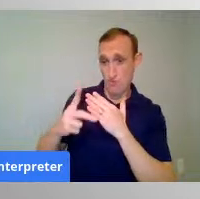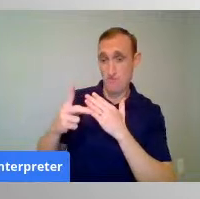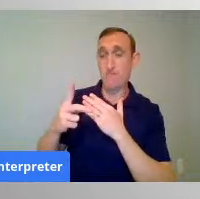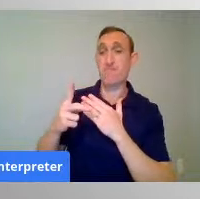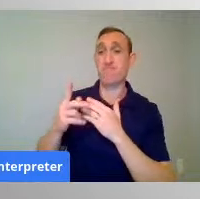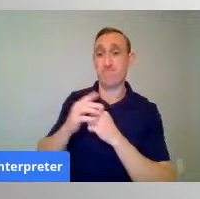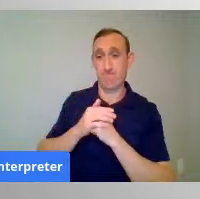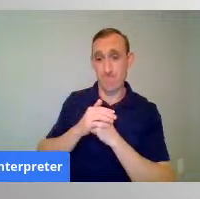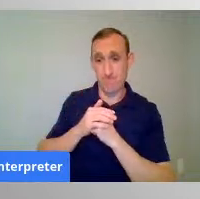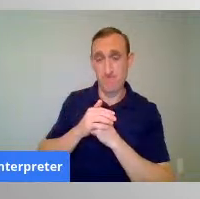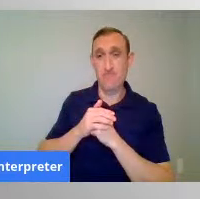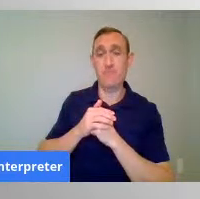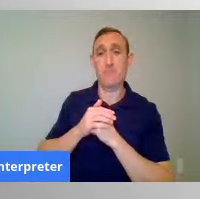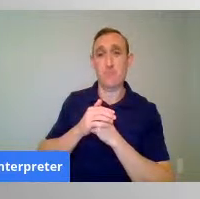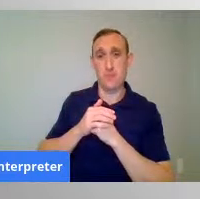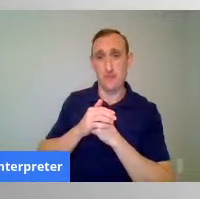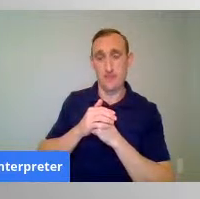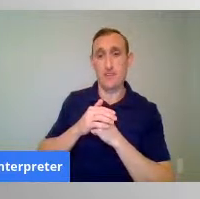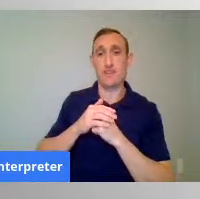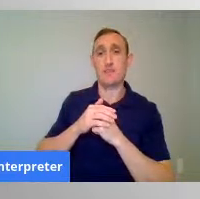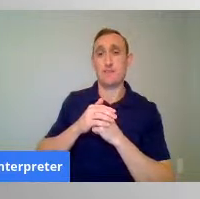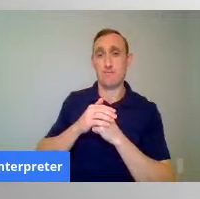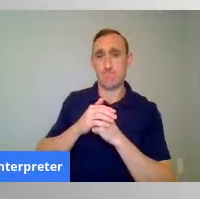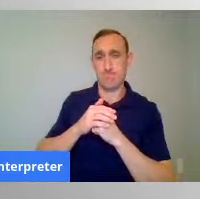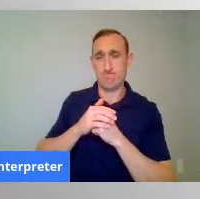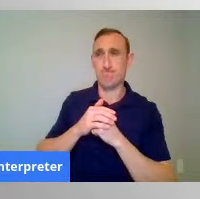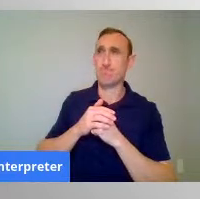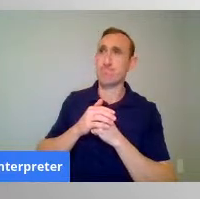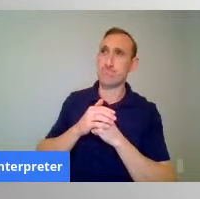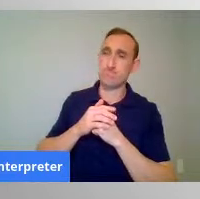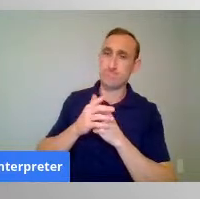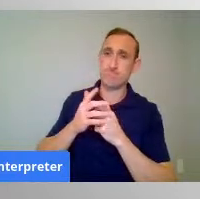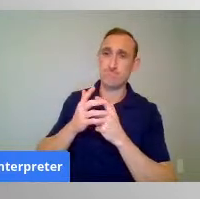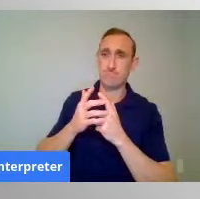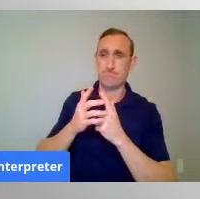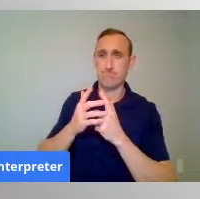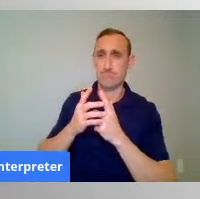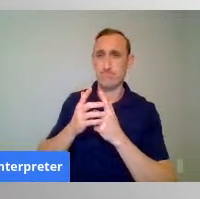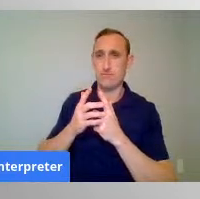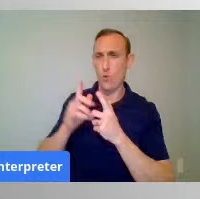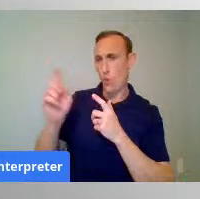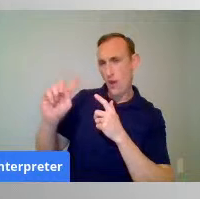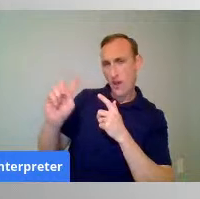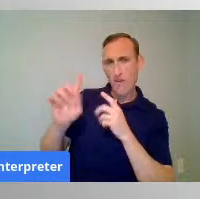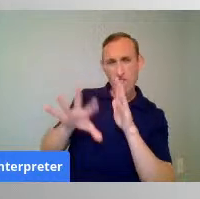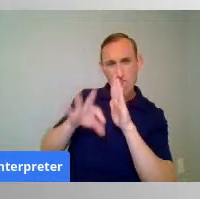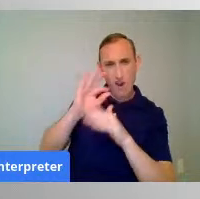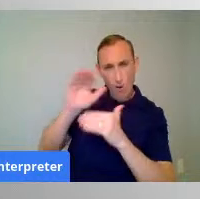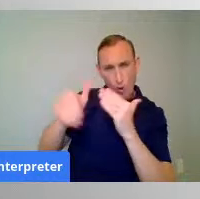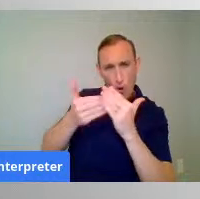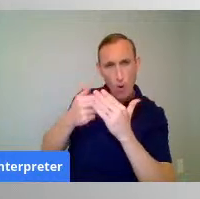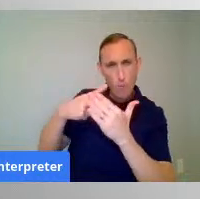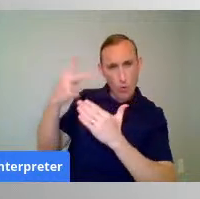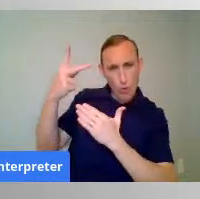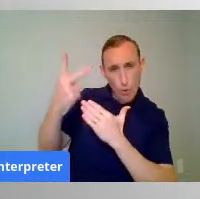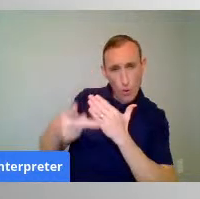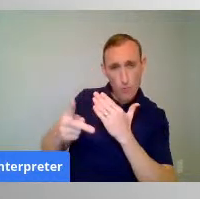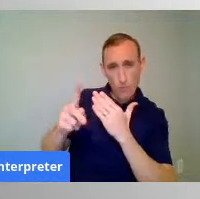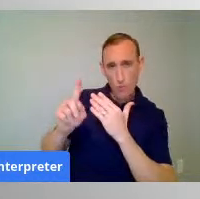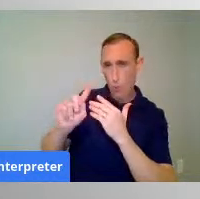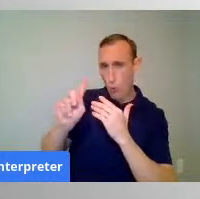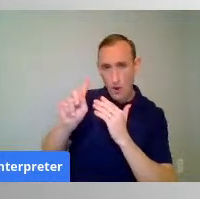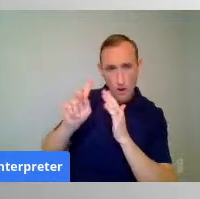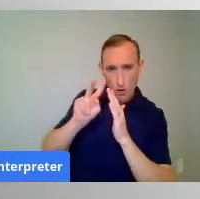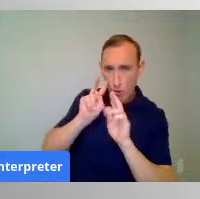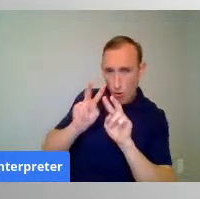and in different modes. It does, like, is there a place where all of this is together, and do we have a paper format to get to